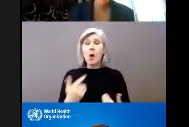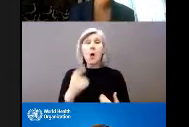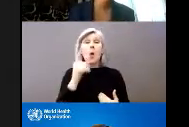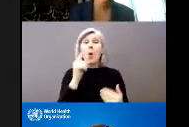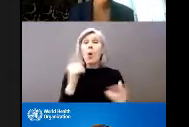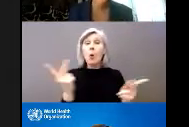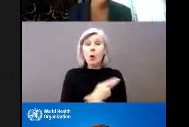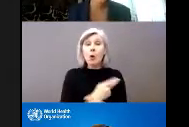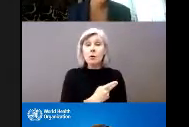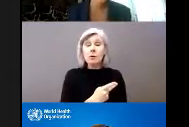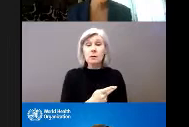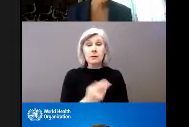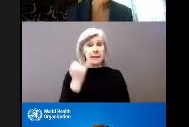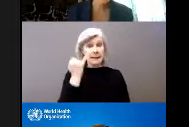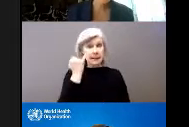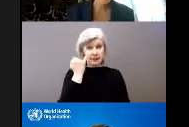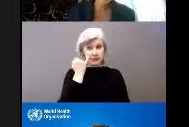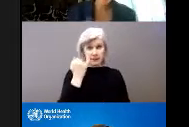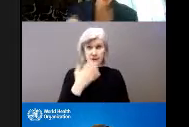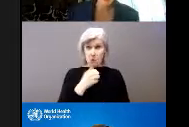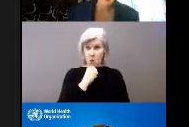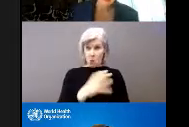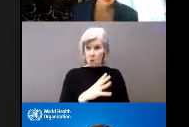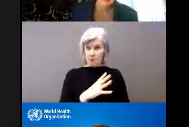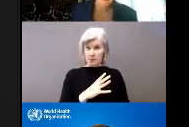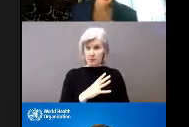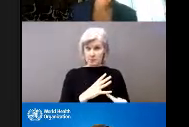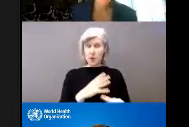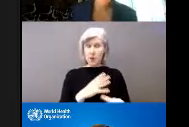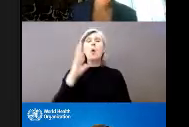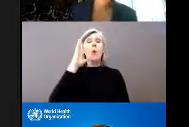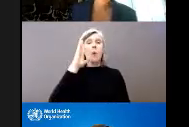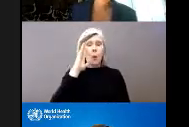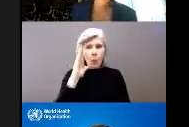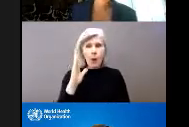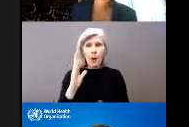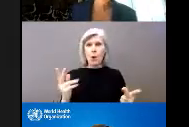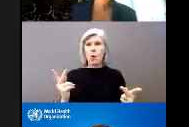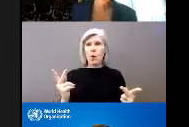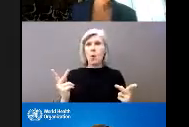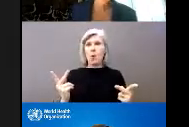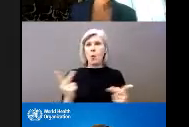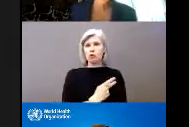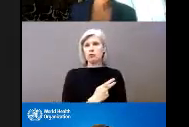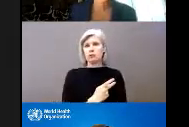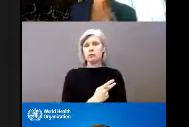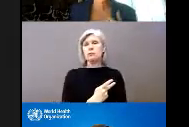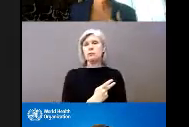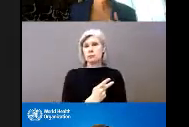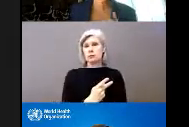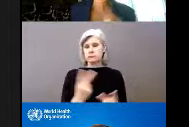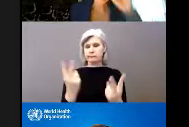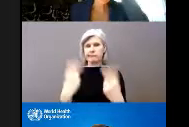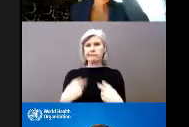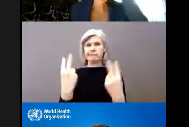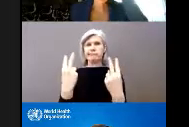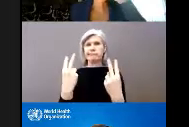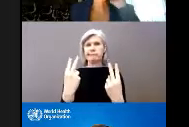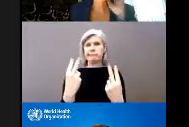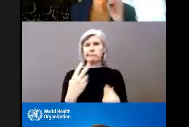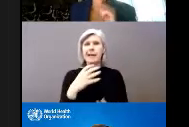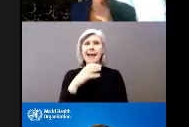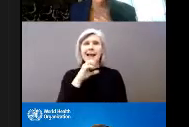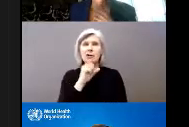means that you're more likely to be a target of ageism against younger people. The report outlines in